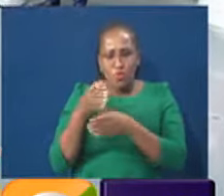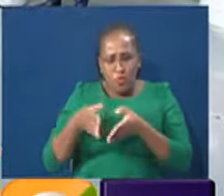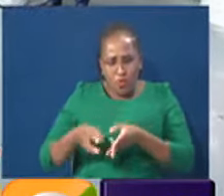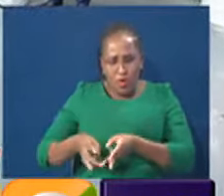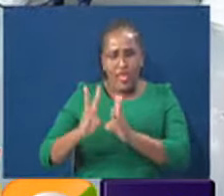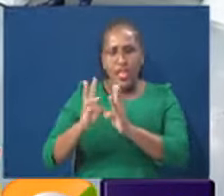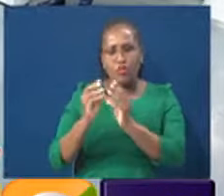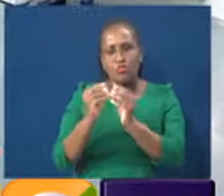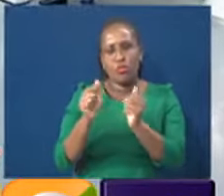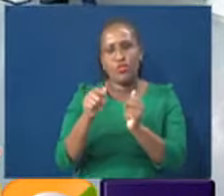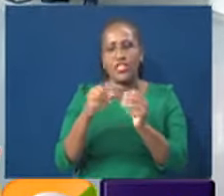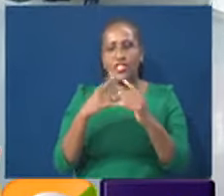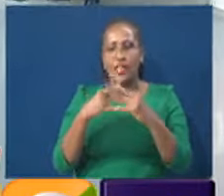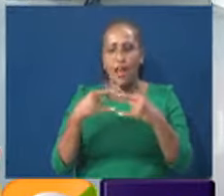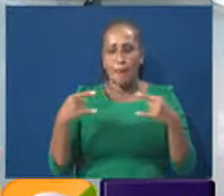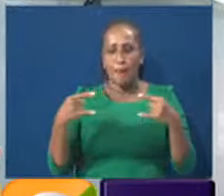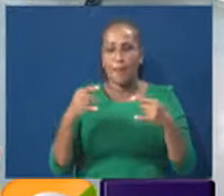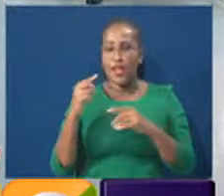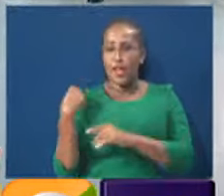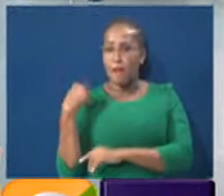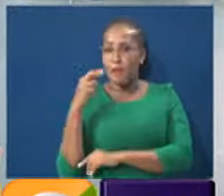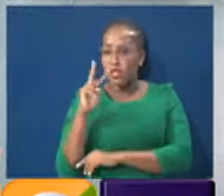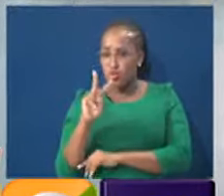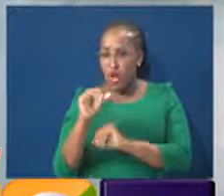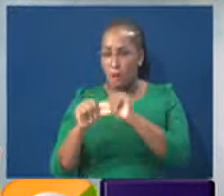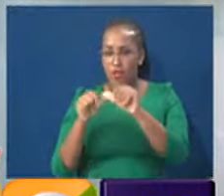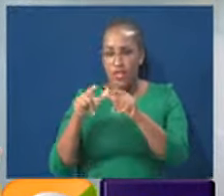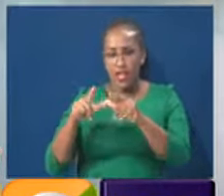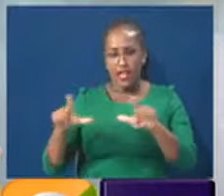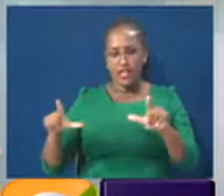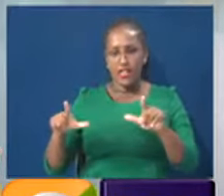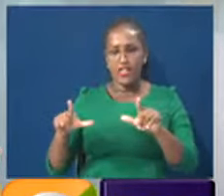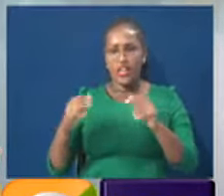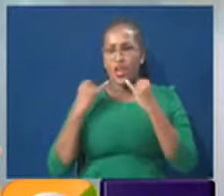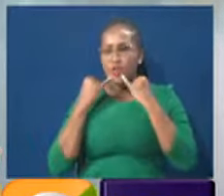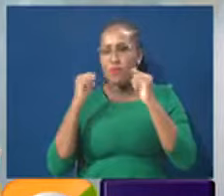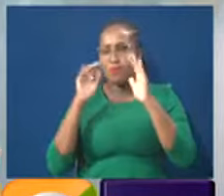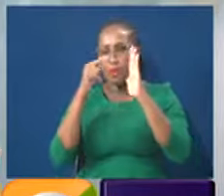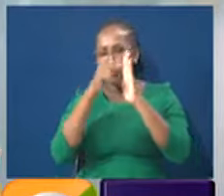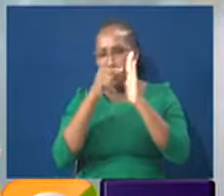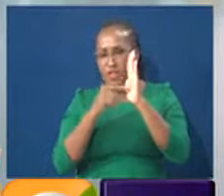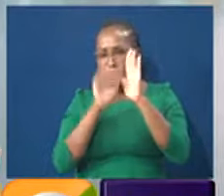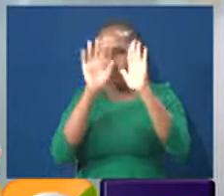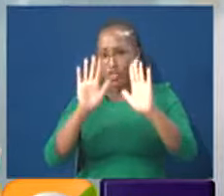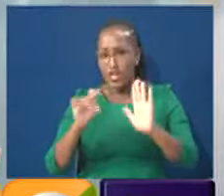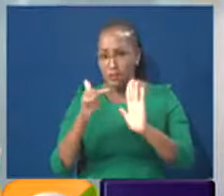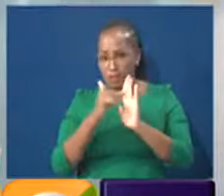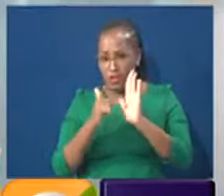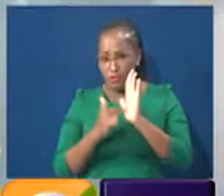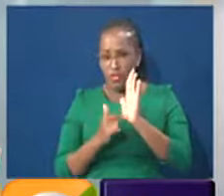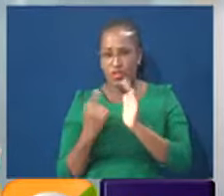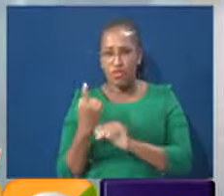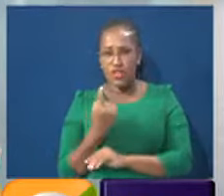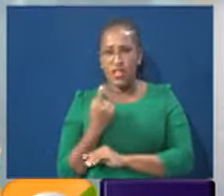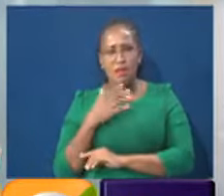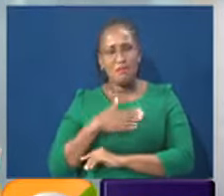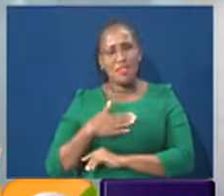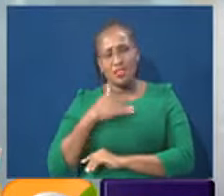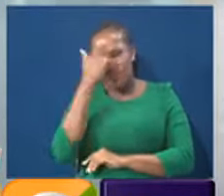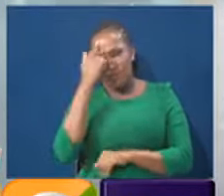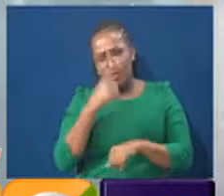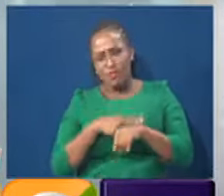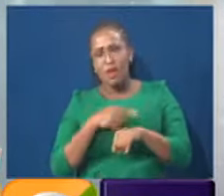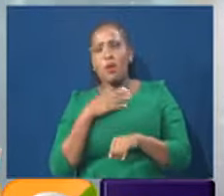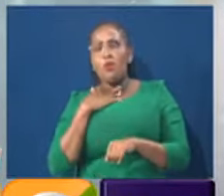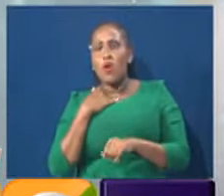gap. Asante. Two, when it comes to lands, I'm just highlighting the few ones because I'm sure we'll go into details. Mheshimiwa, tusamehe kwa sababu ya muda, tutataka